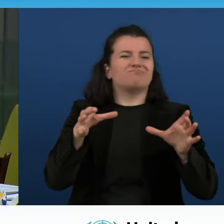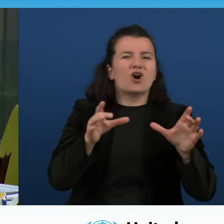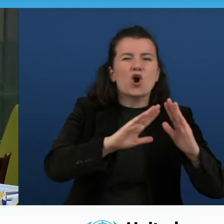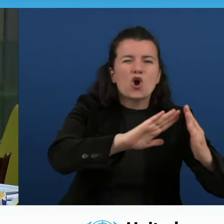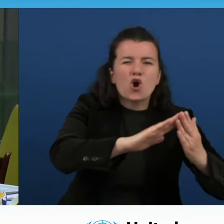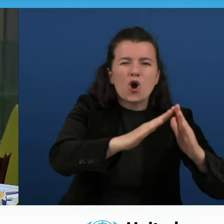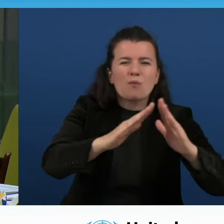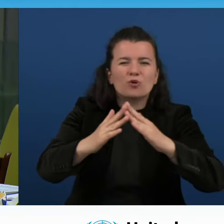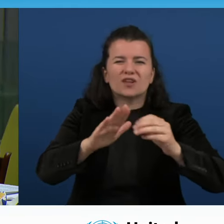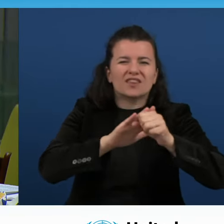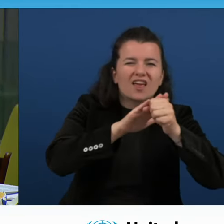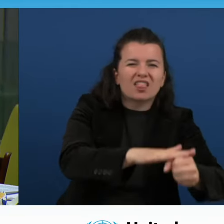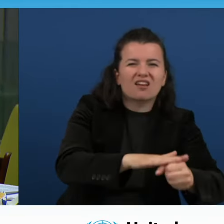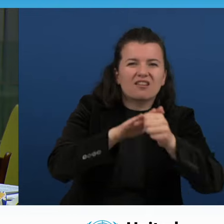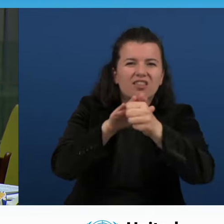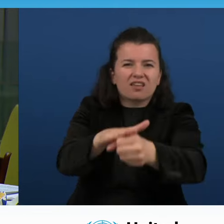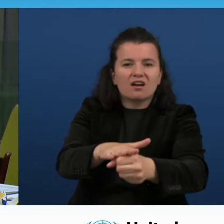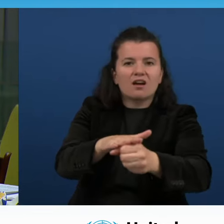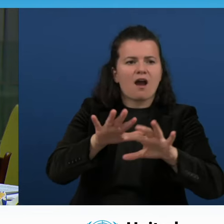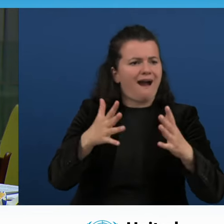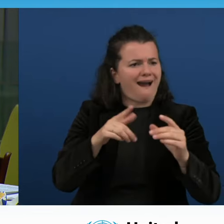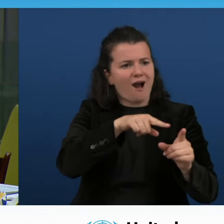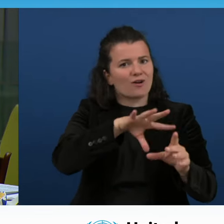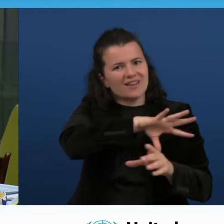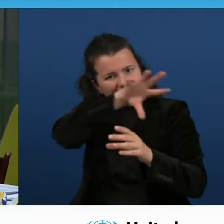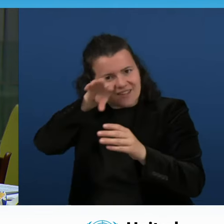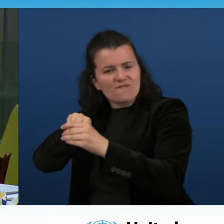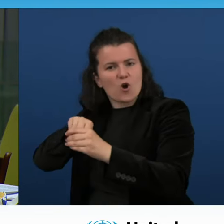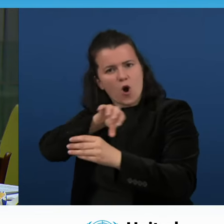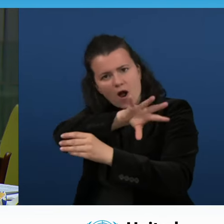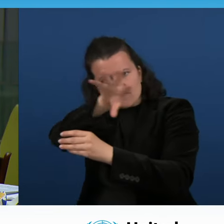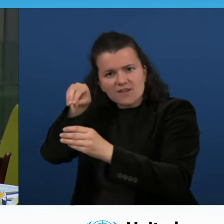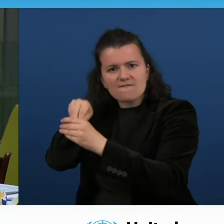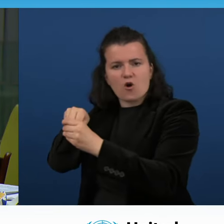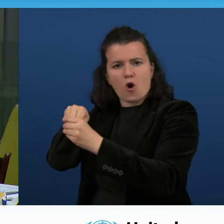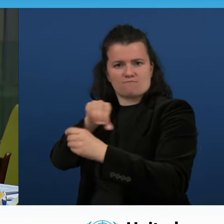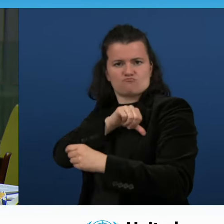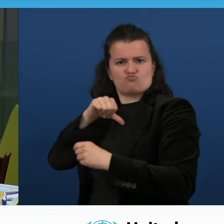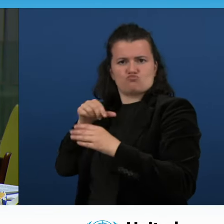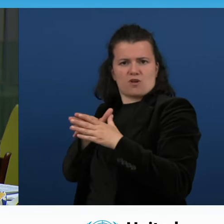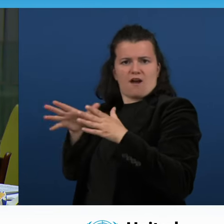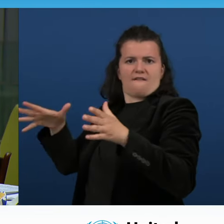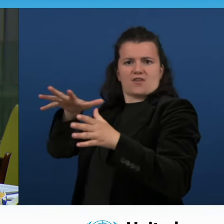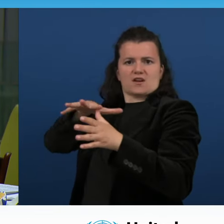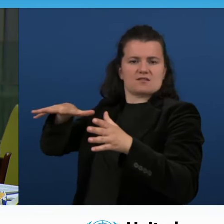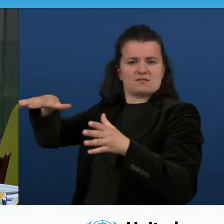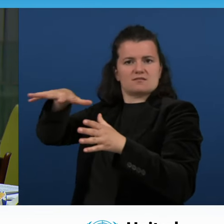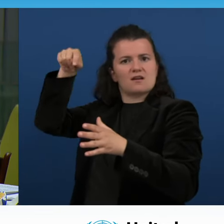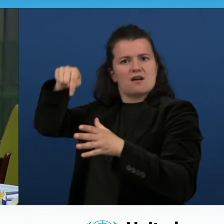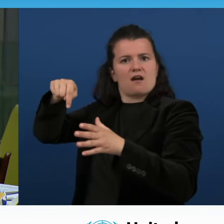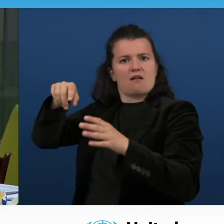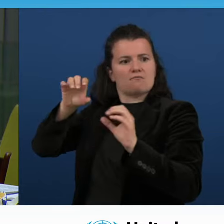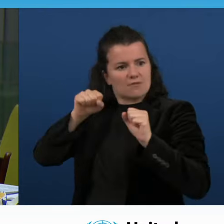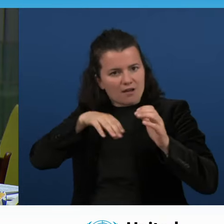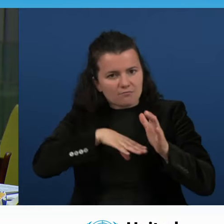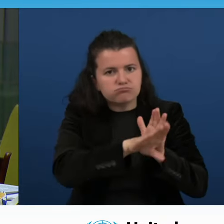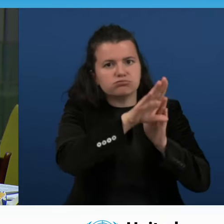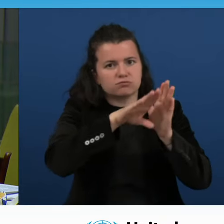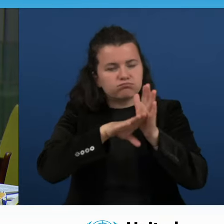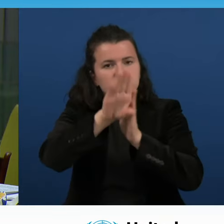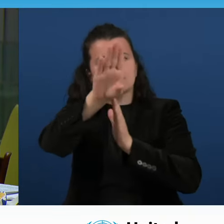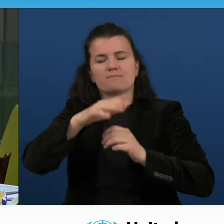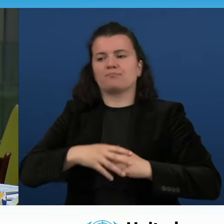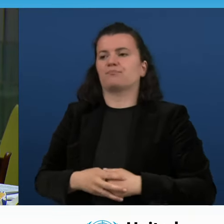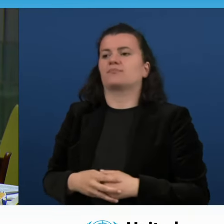first I would say that it's very important to start the design of any program or project with the community, no? With